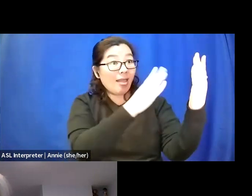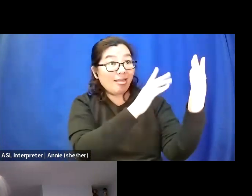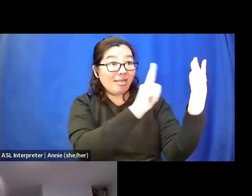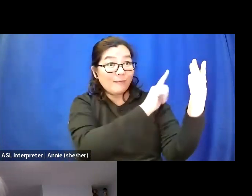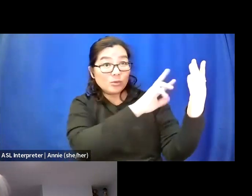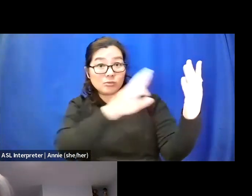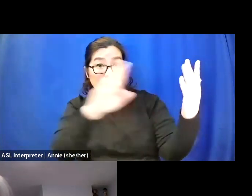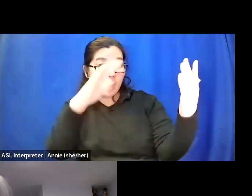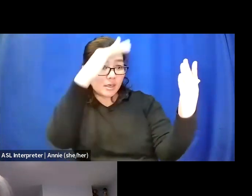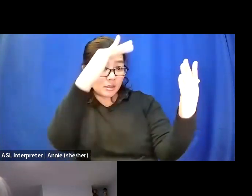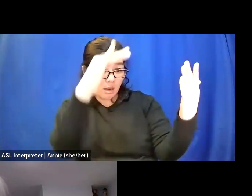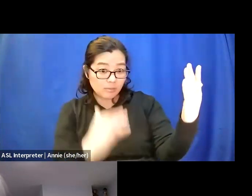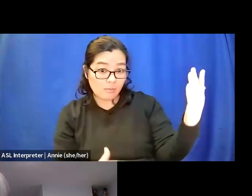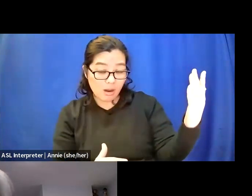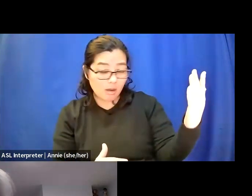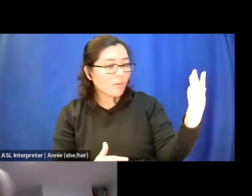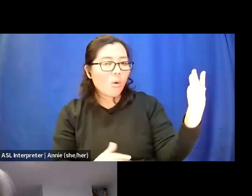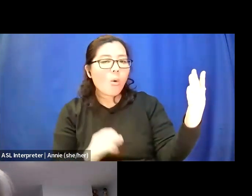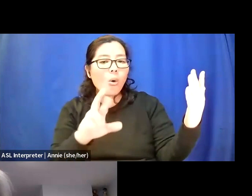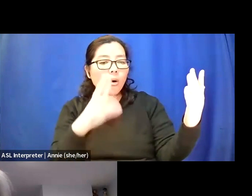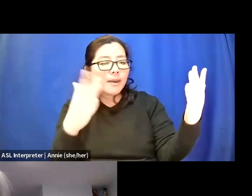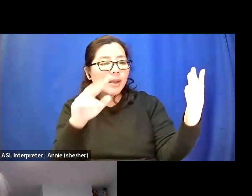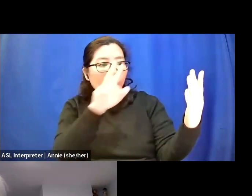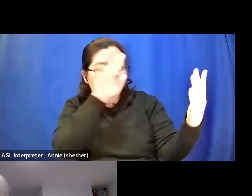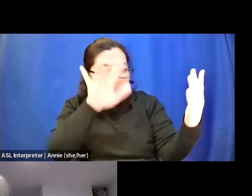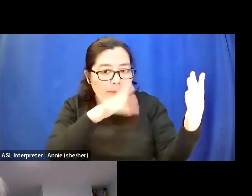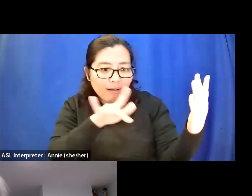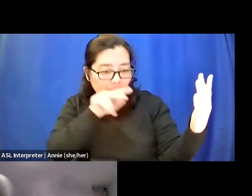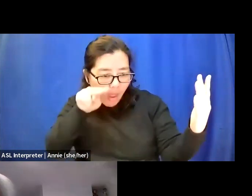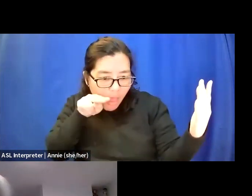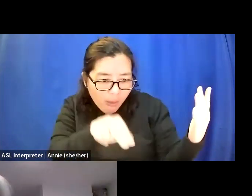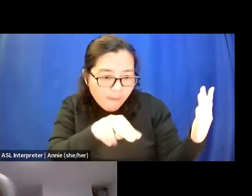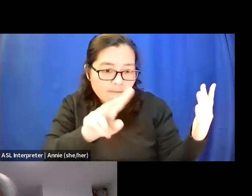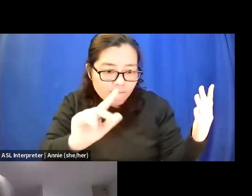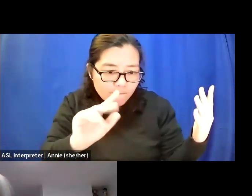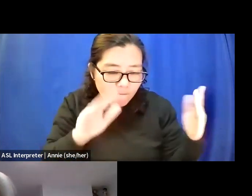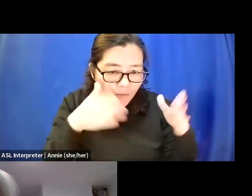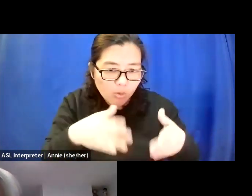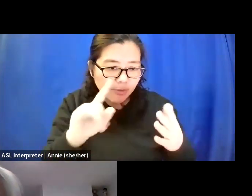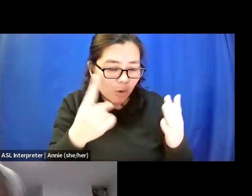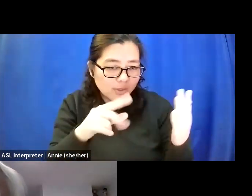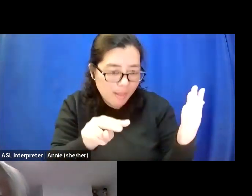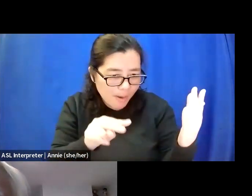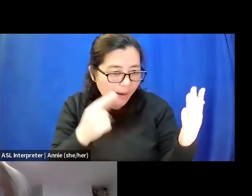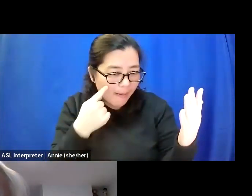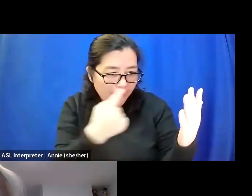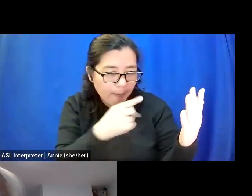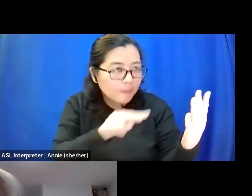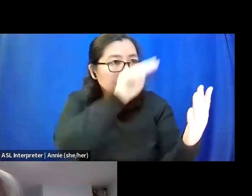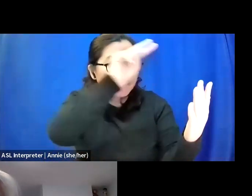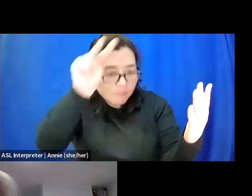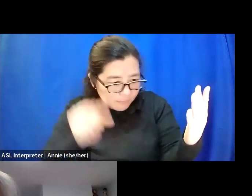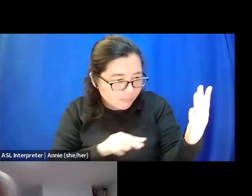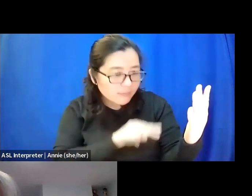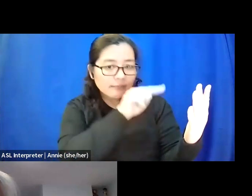where, wow, I zero in on this one thing in the middle, and then my eye moves around and zigzags and goes back and forth.